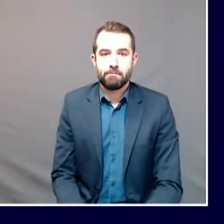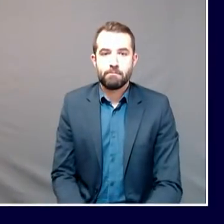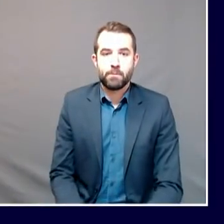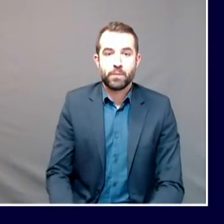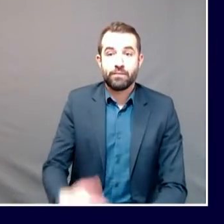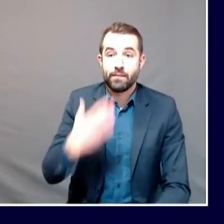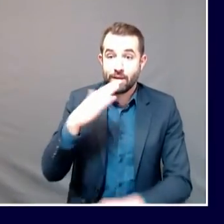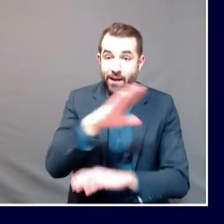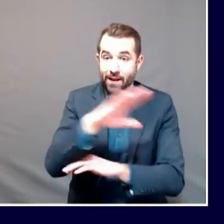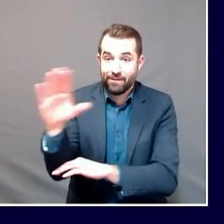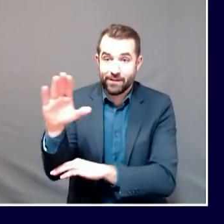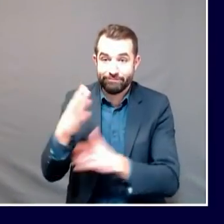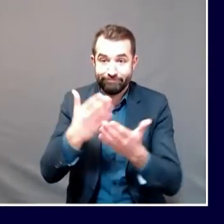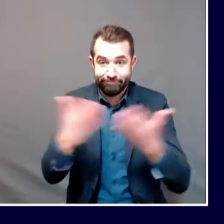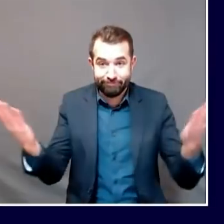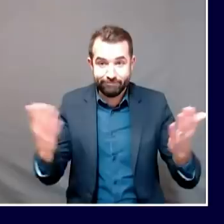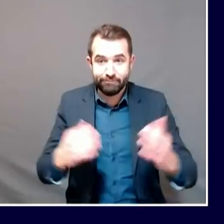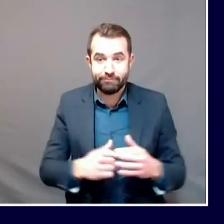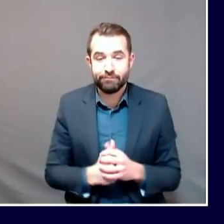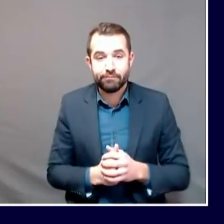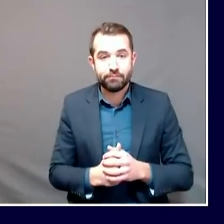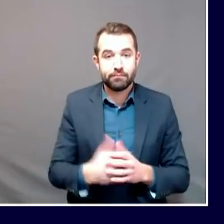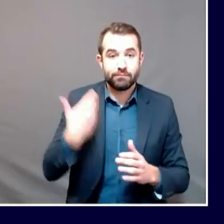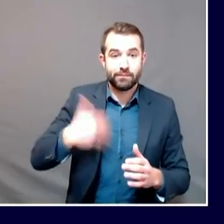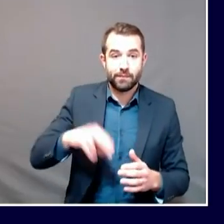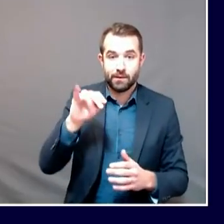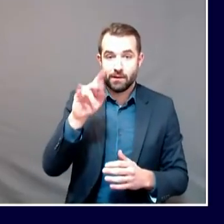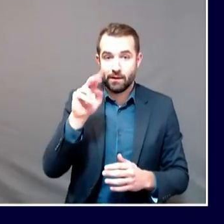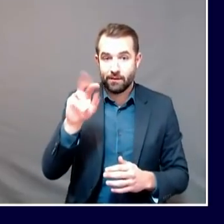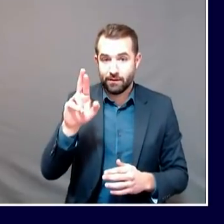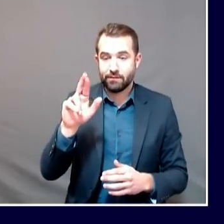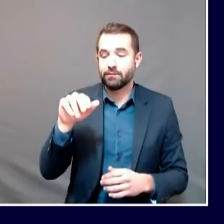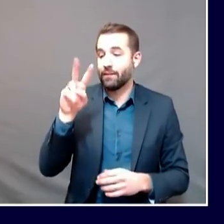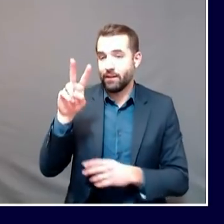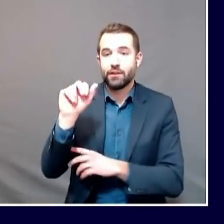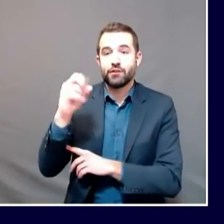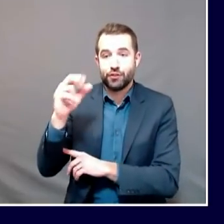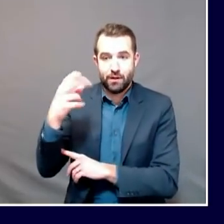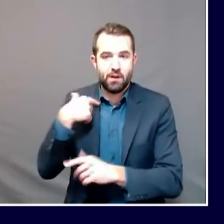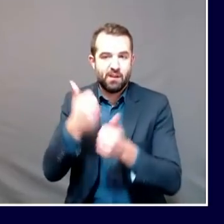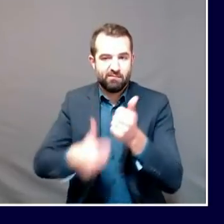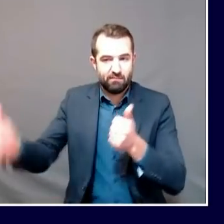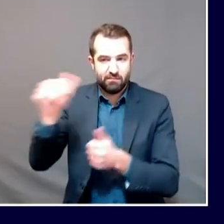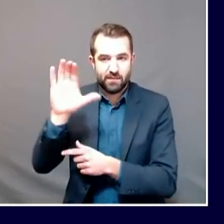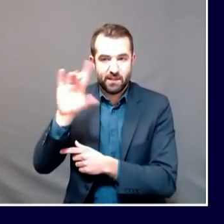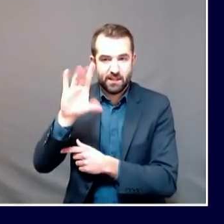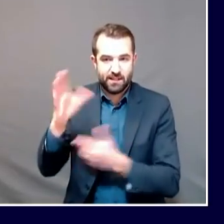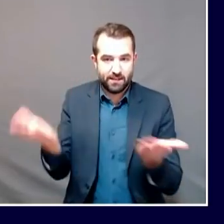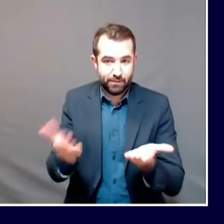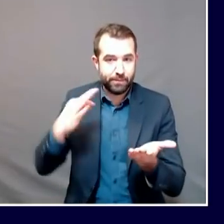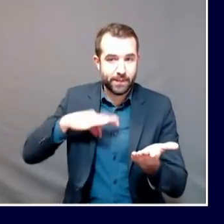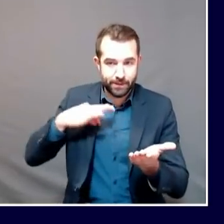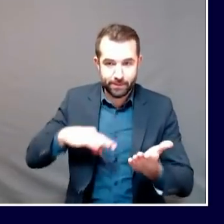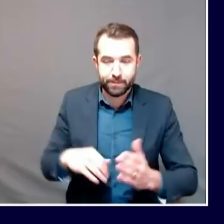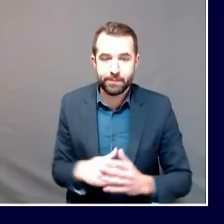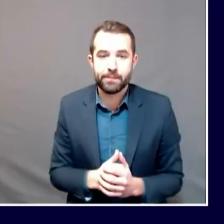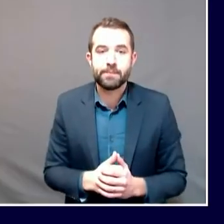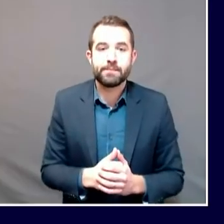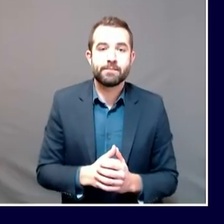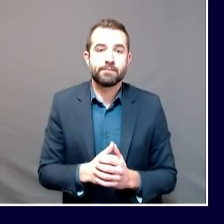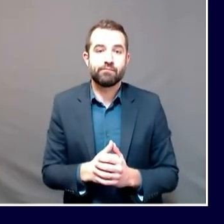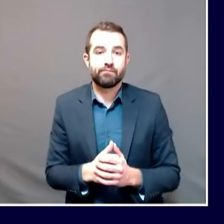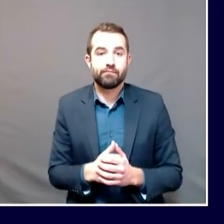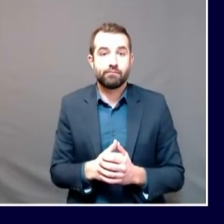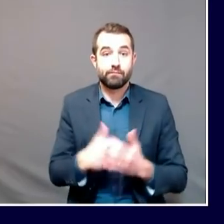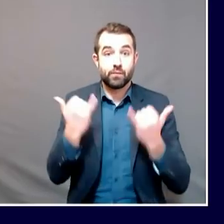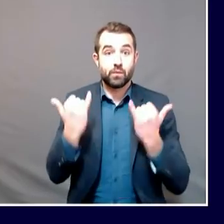Good afternoon, everyone. I'm Nirav Shah, the director of Maine's Center for Disease Control and Prevention. I'm joining everyone